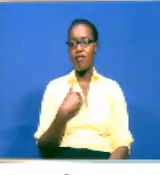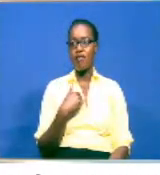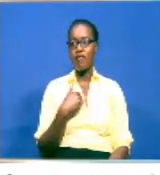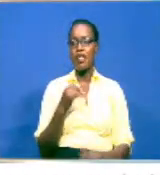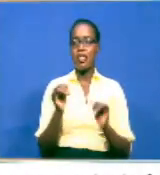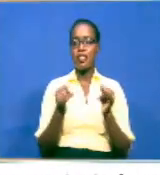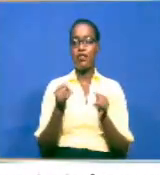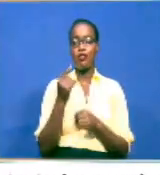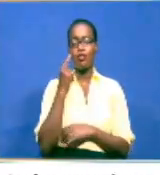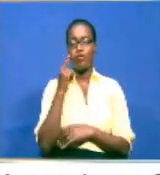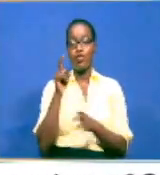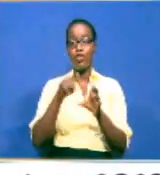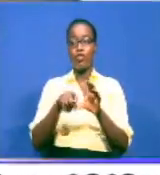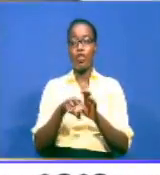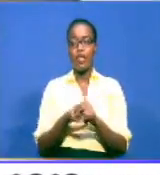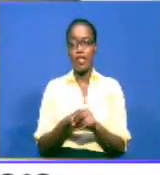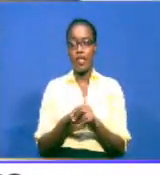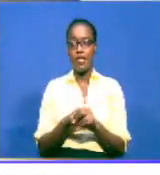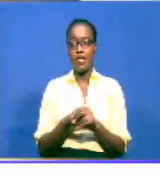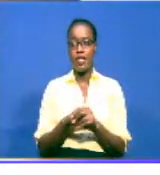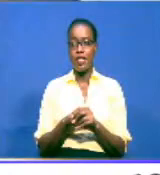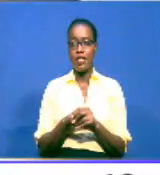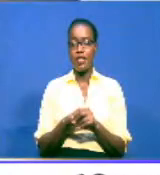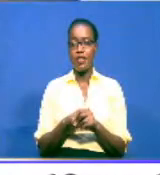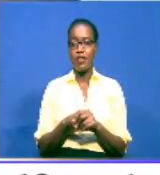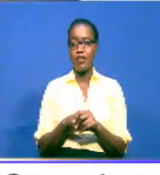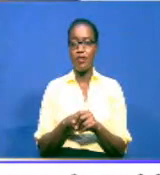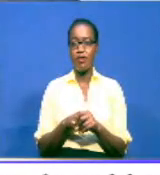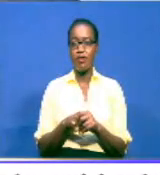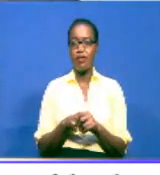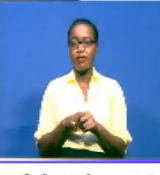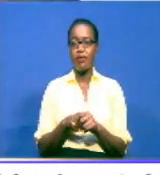have a look at what the CES is talking about.